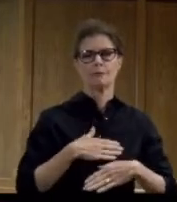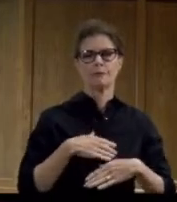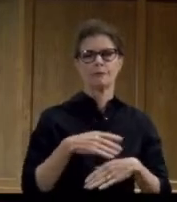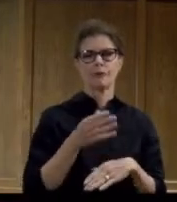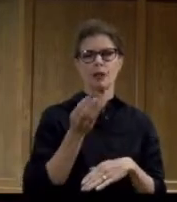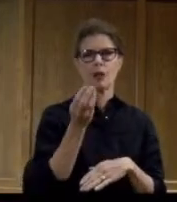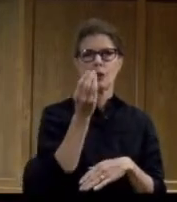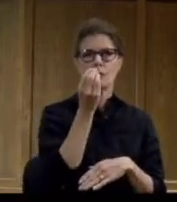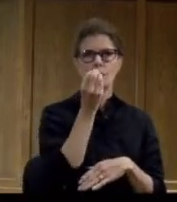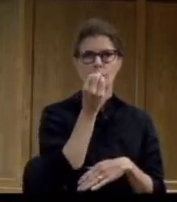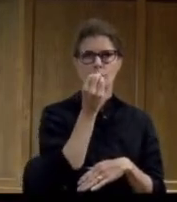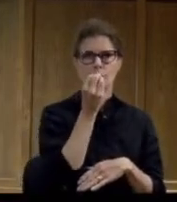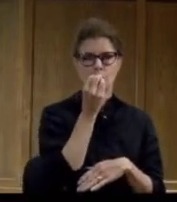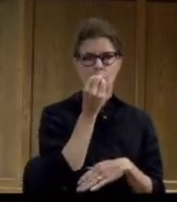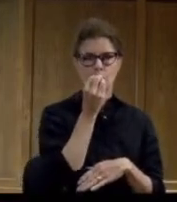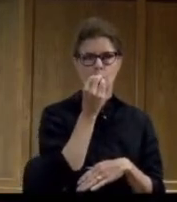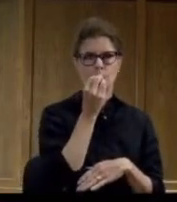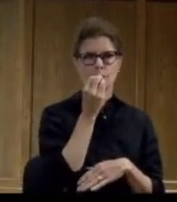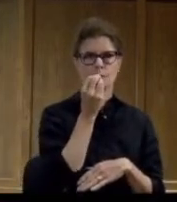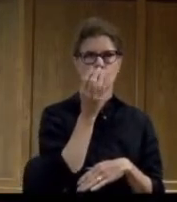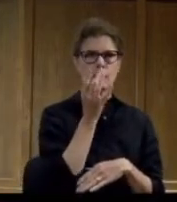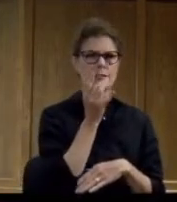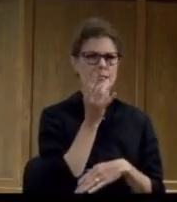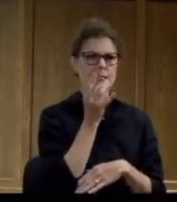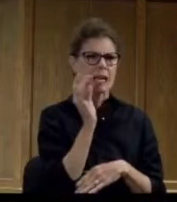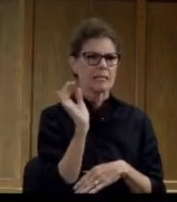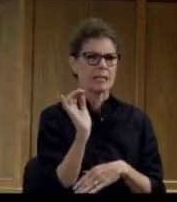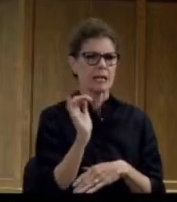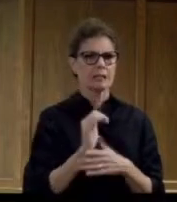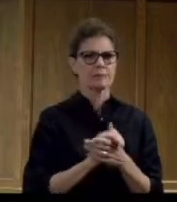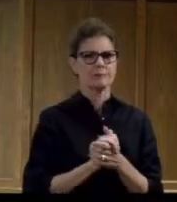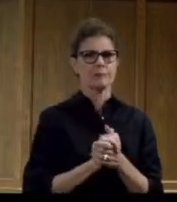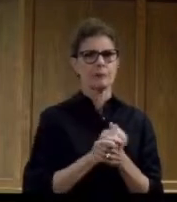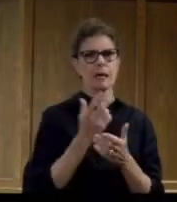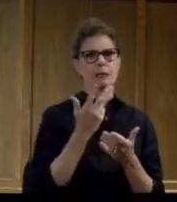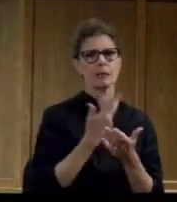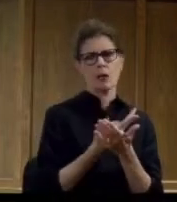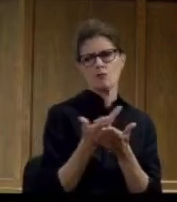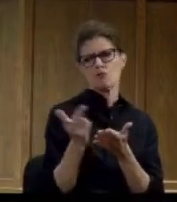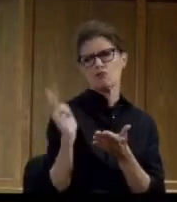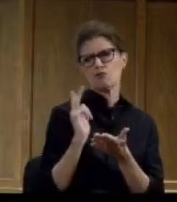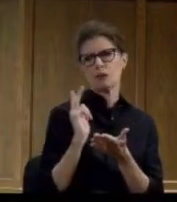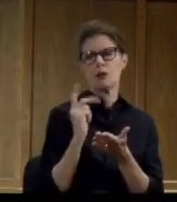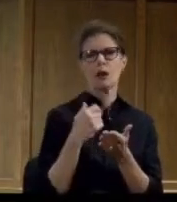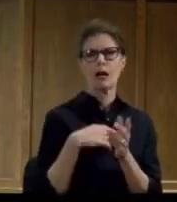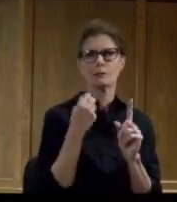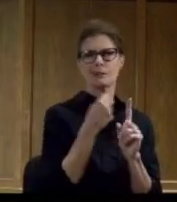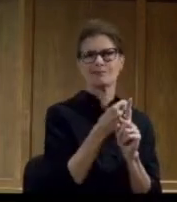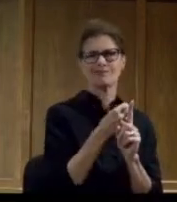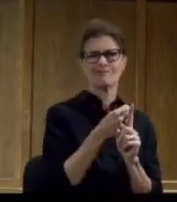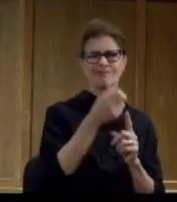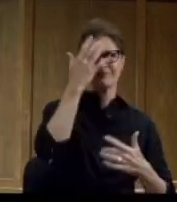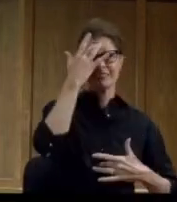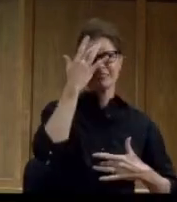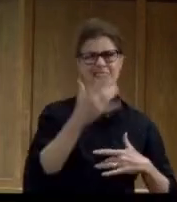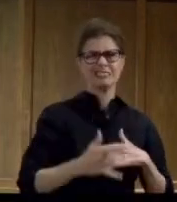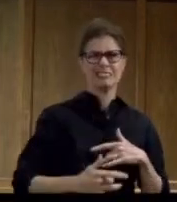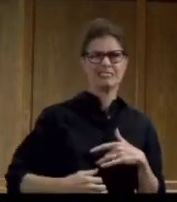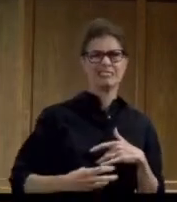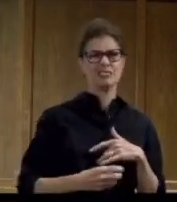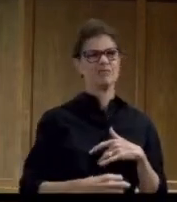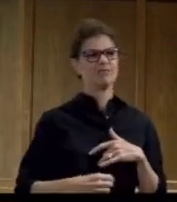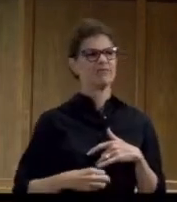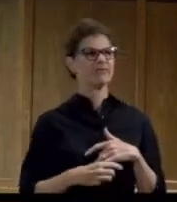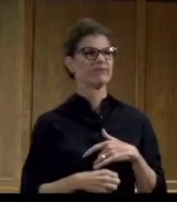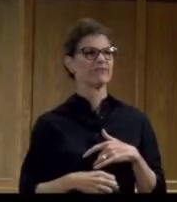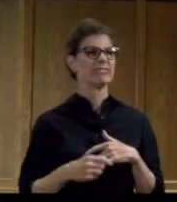food. I, about 3 weeks ago, got a little stomach ache, and I figured it would go away after a day